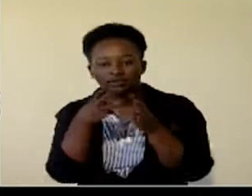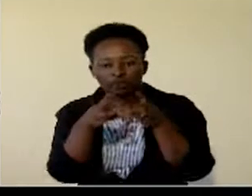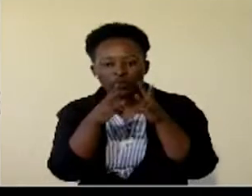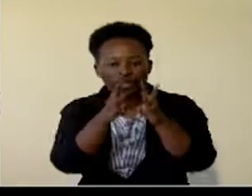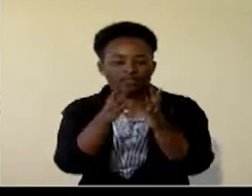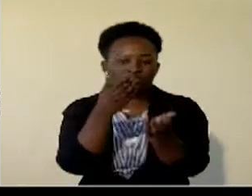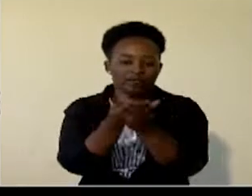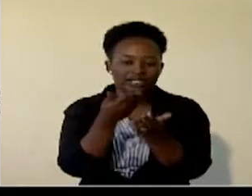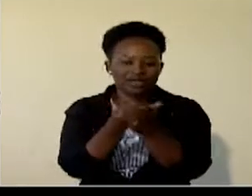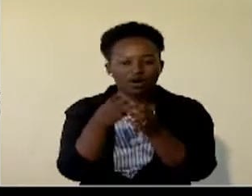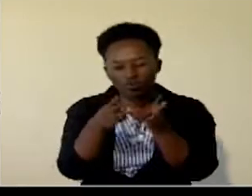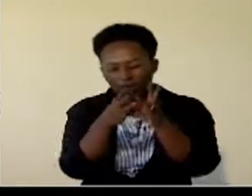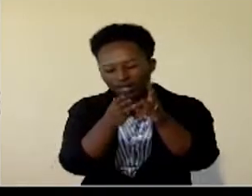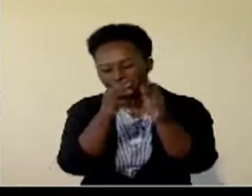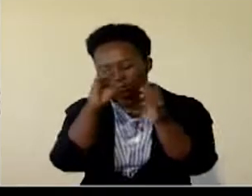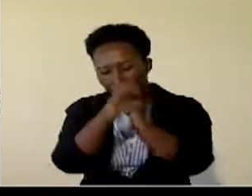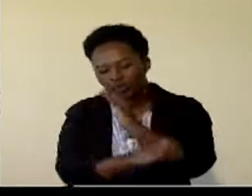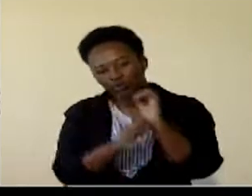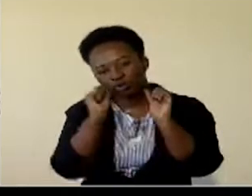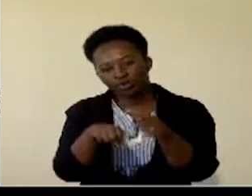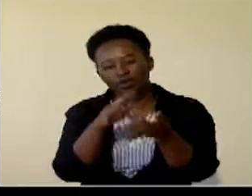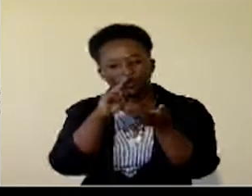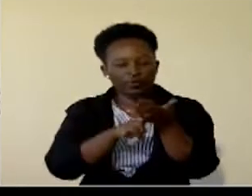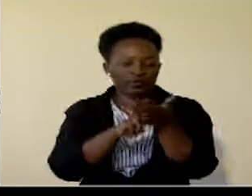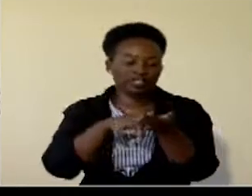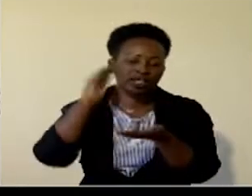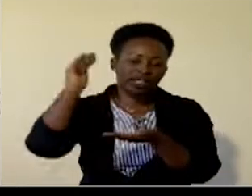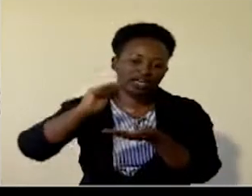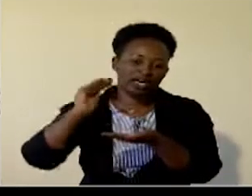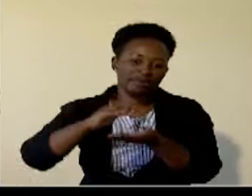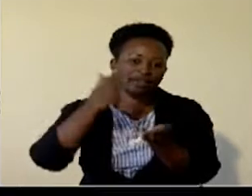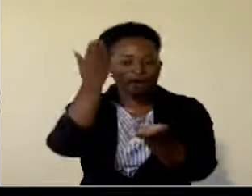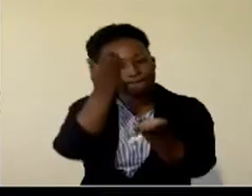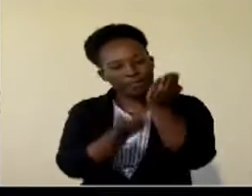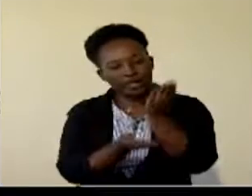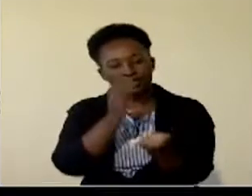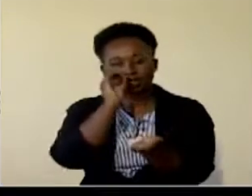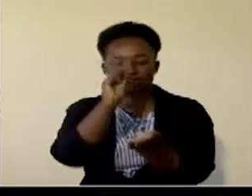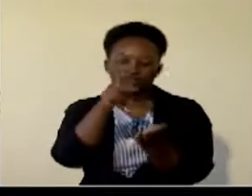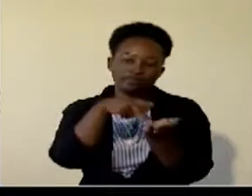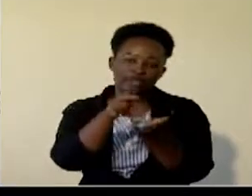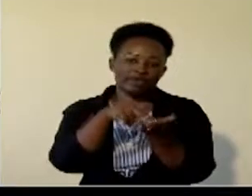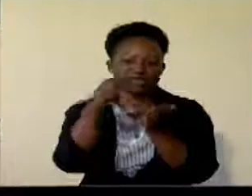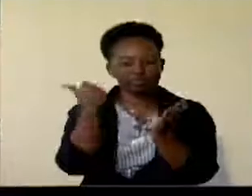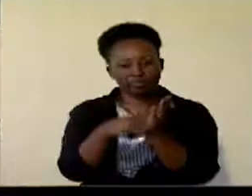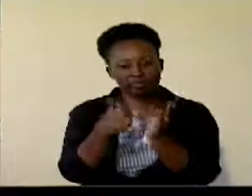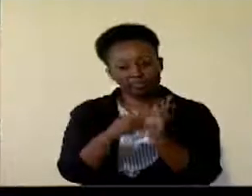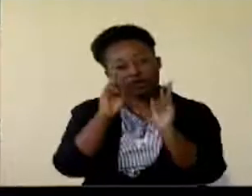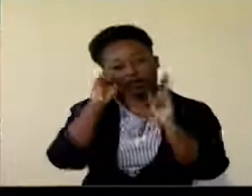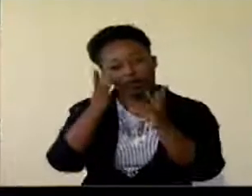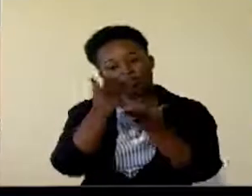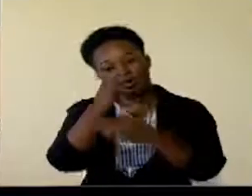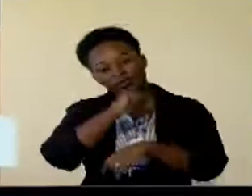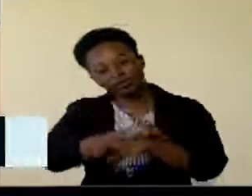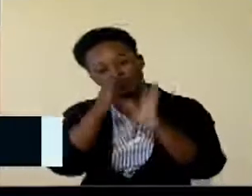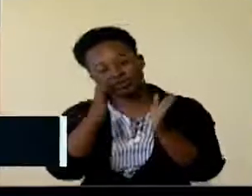methods that a country can adopt to reduce balance of payment problems. Hope learners, you can be